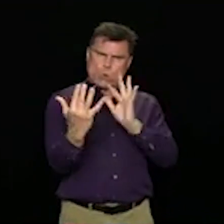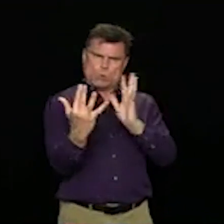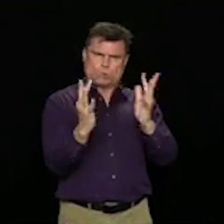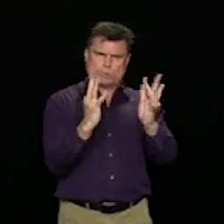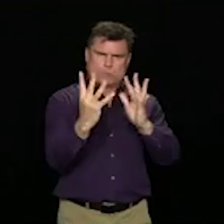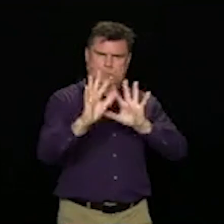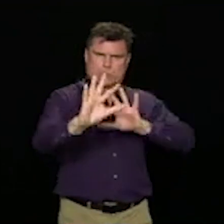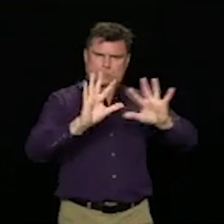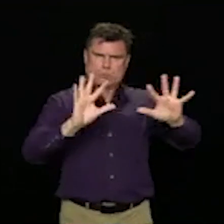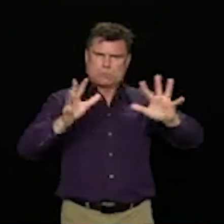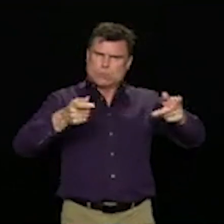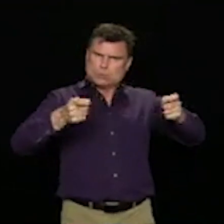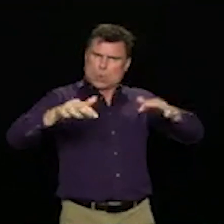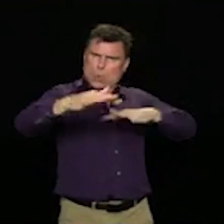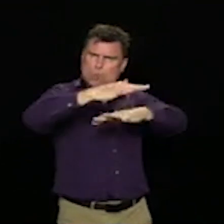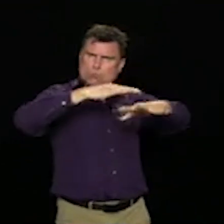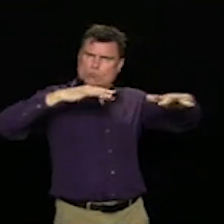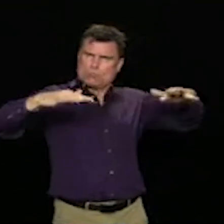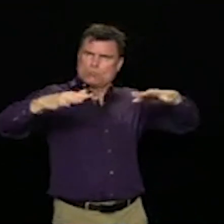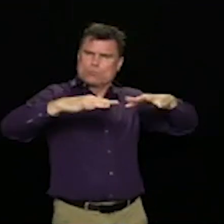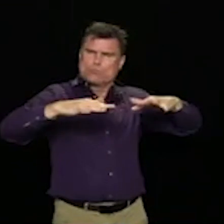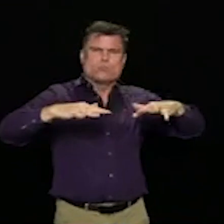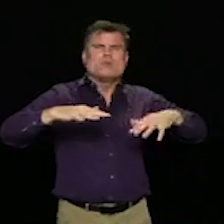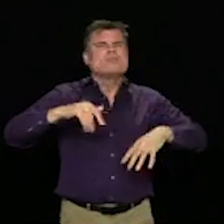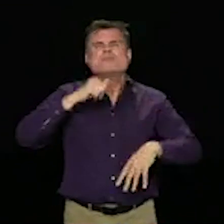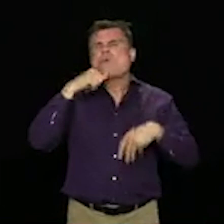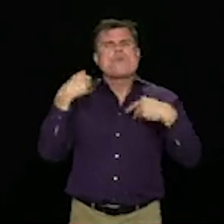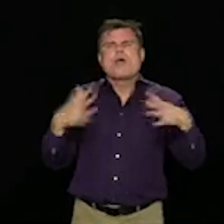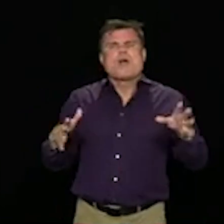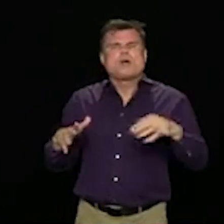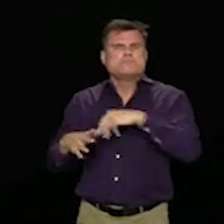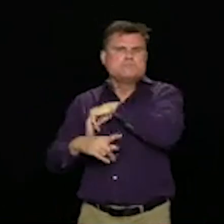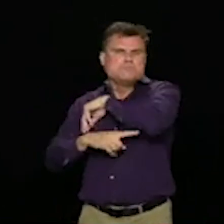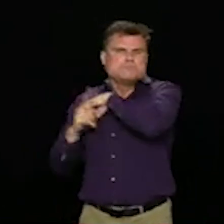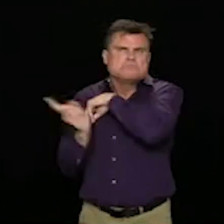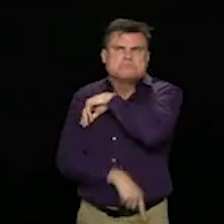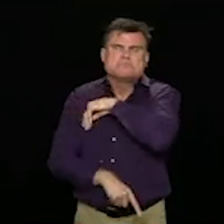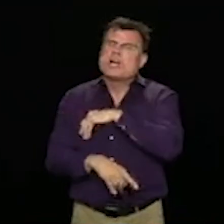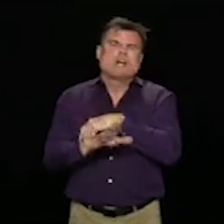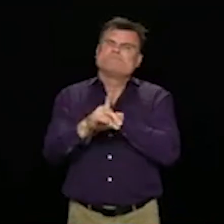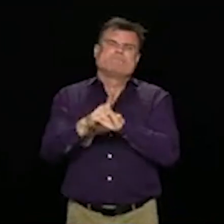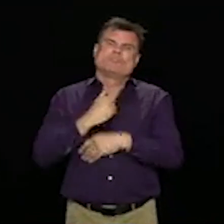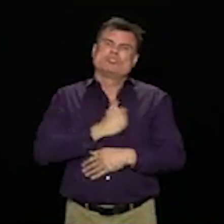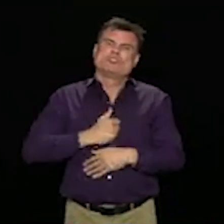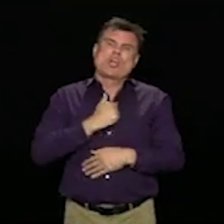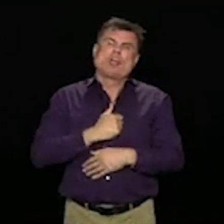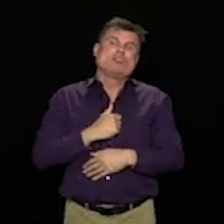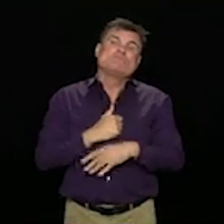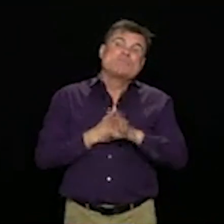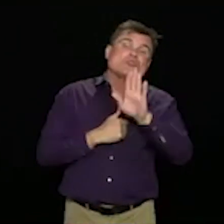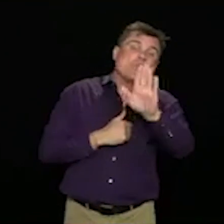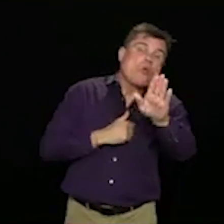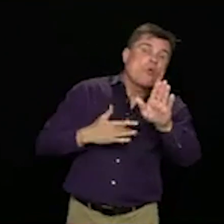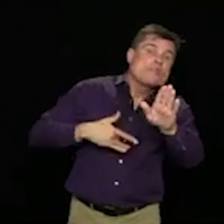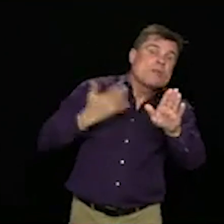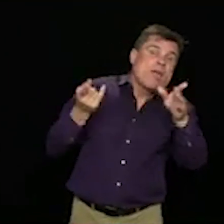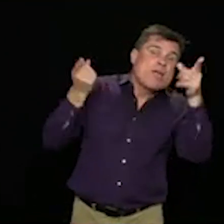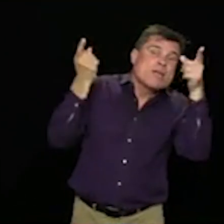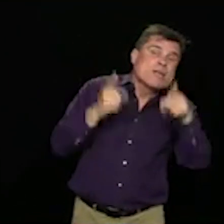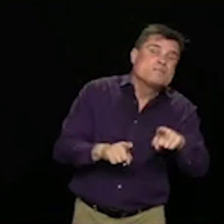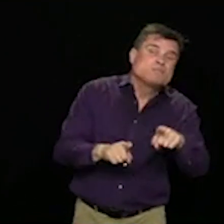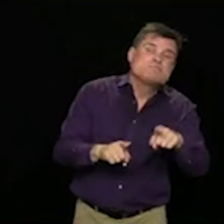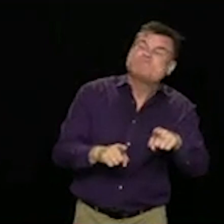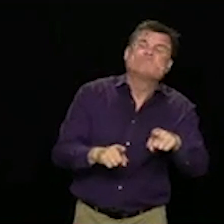This is not meant to be punitive. It's meant to create the environment that allows us to be safe and have the